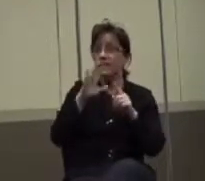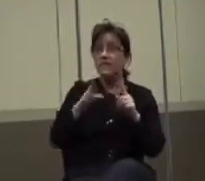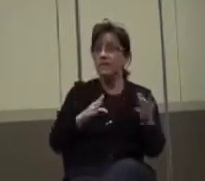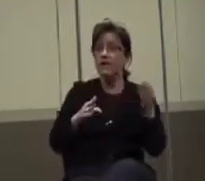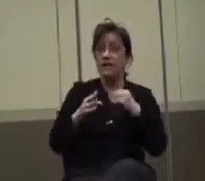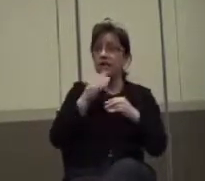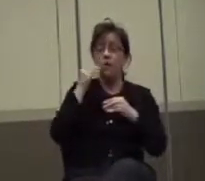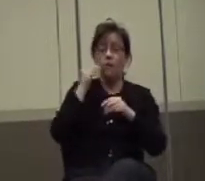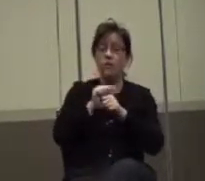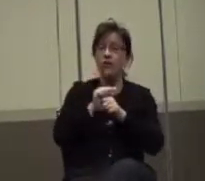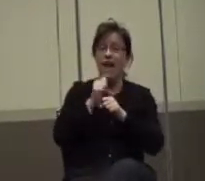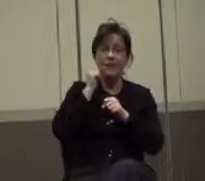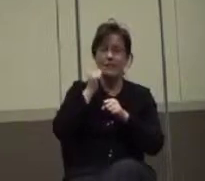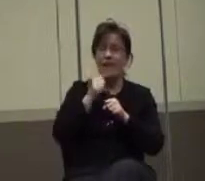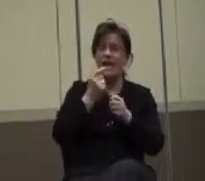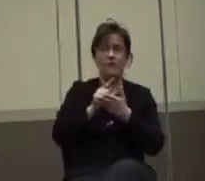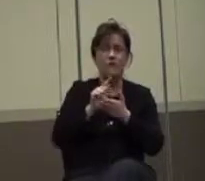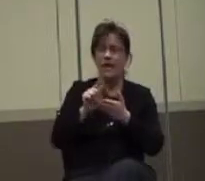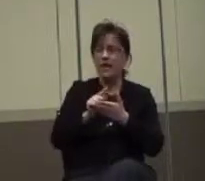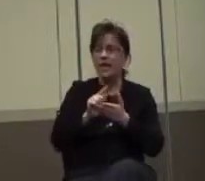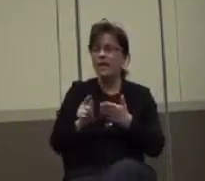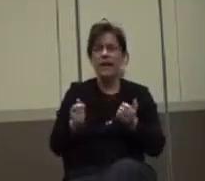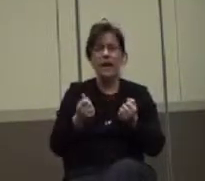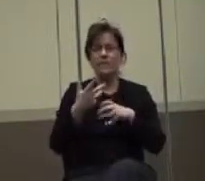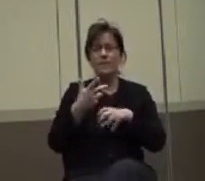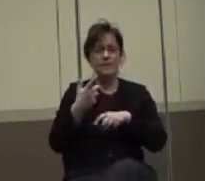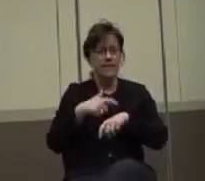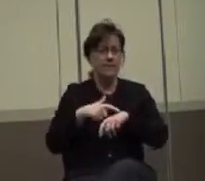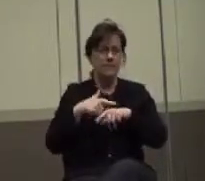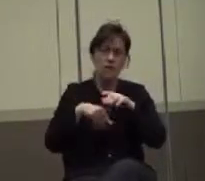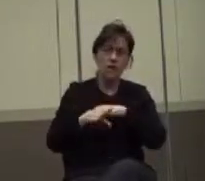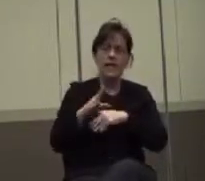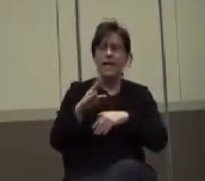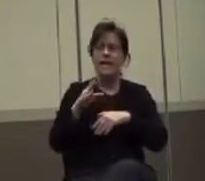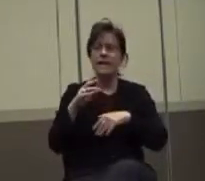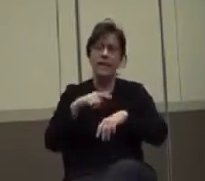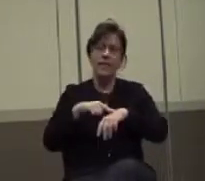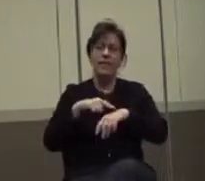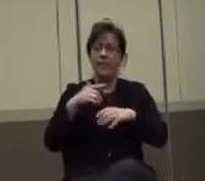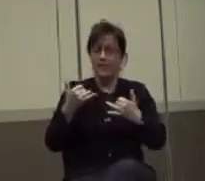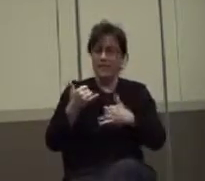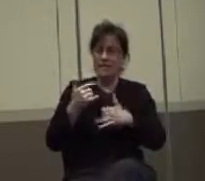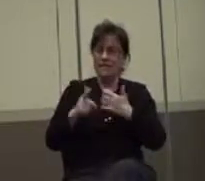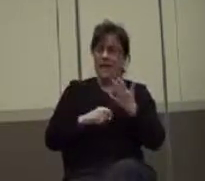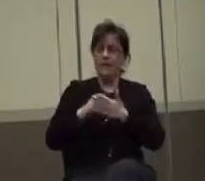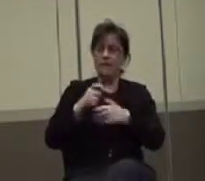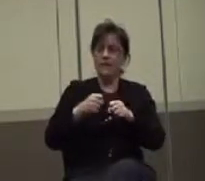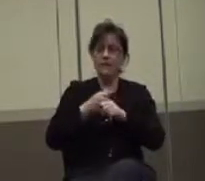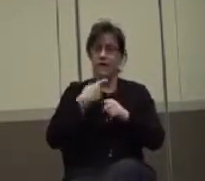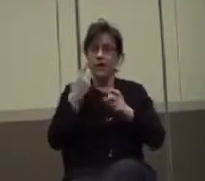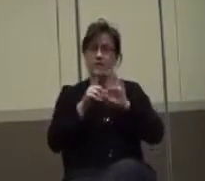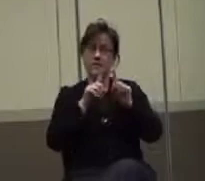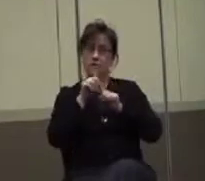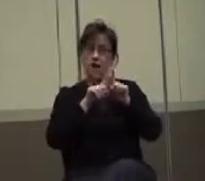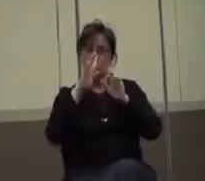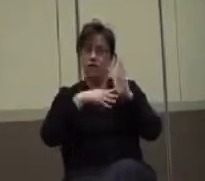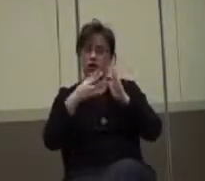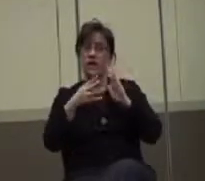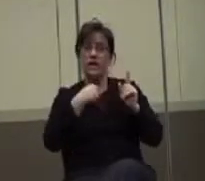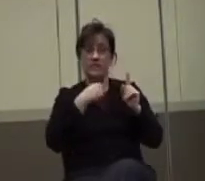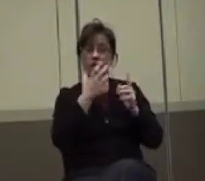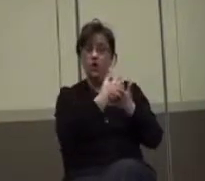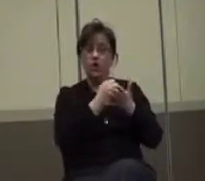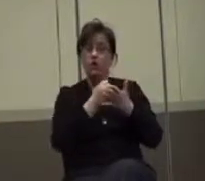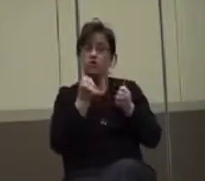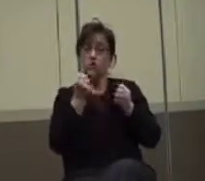times have you gone in this time of year and the teacher says, well, I've got this little star chart, and if they get so many stars, we have a party on Friday. And you go